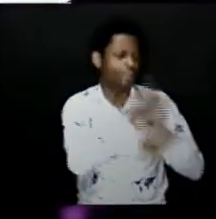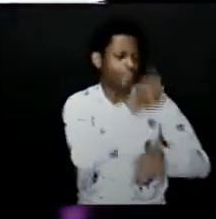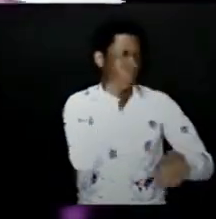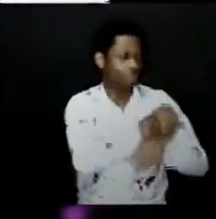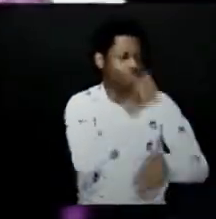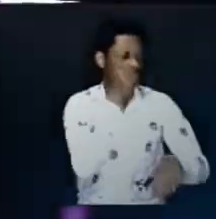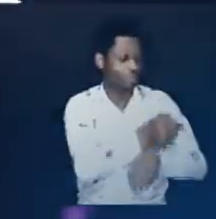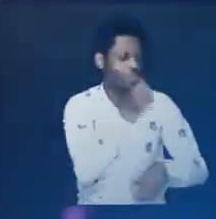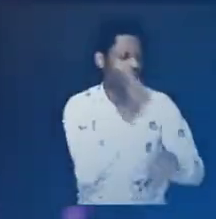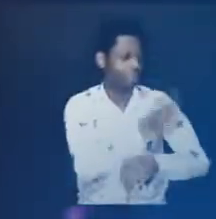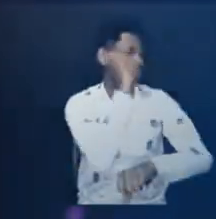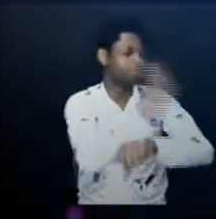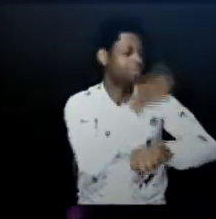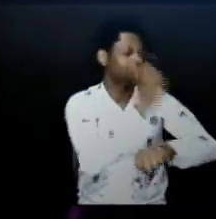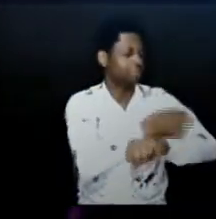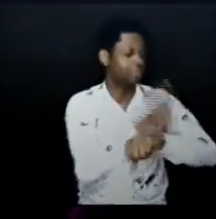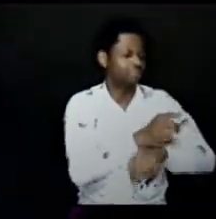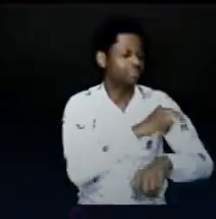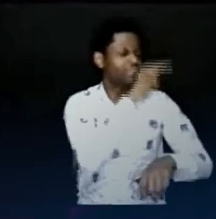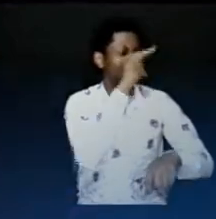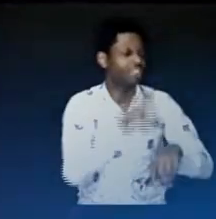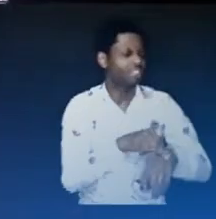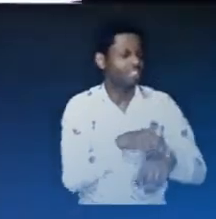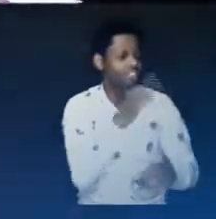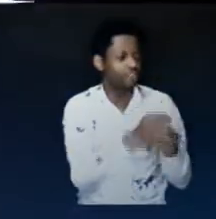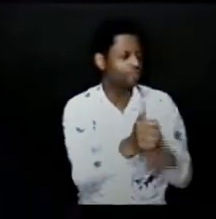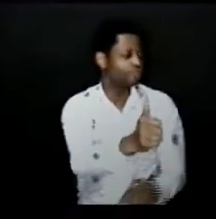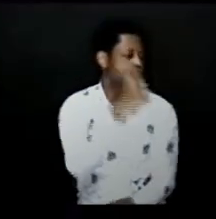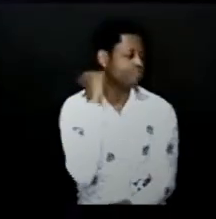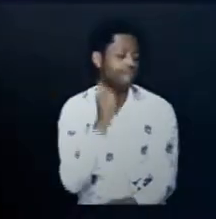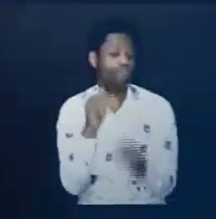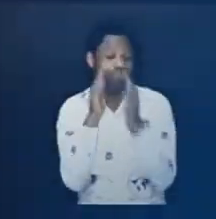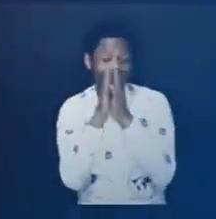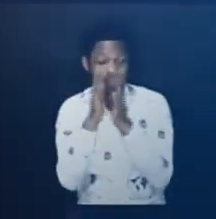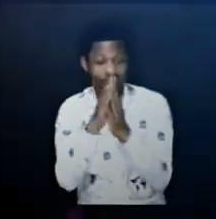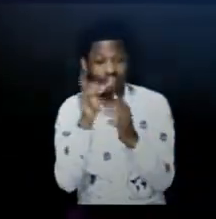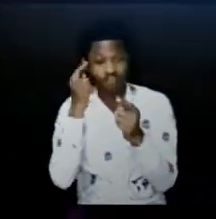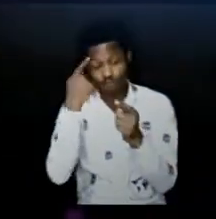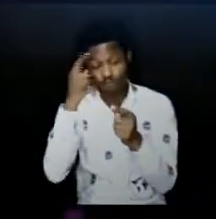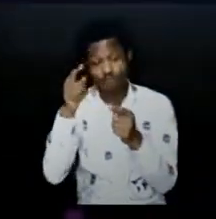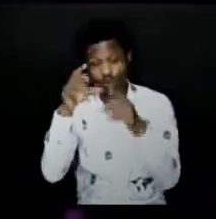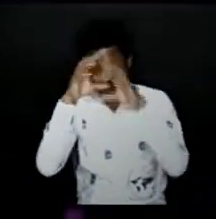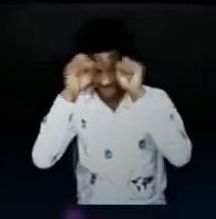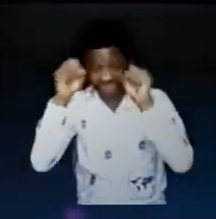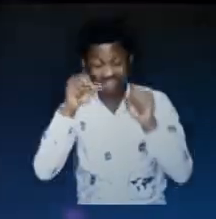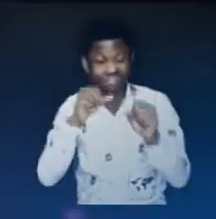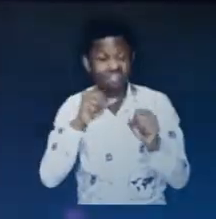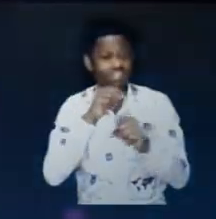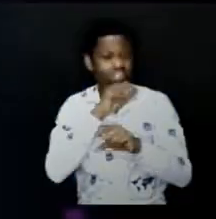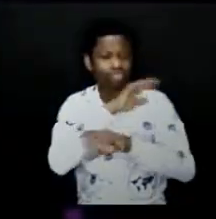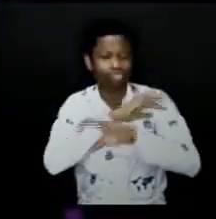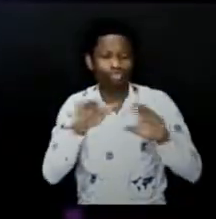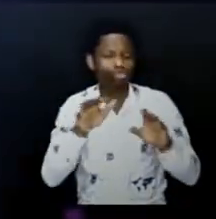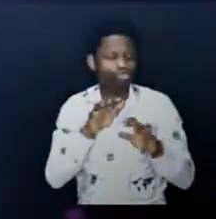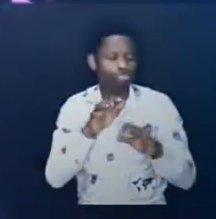nation, you don't qualify to speak against the president. You don't. Because you are not doing your